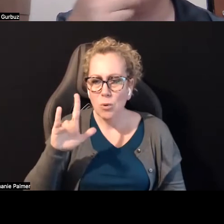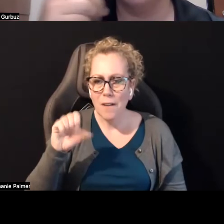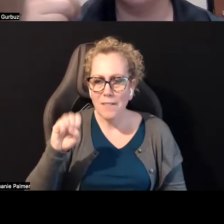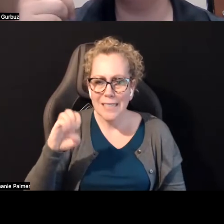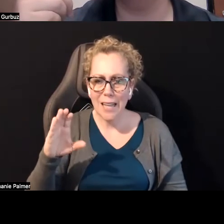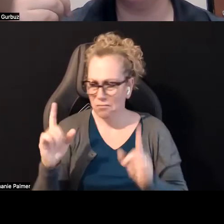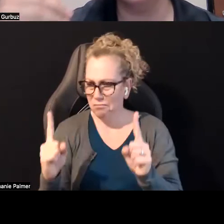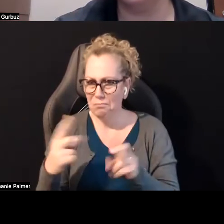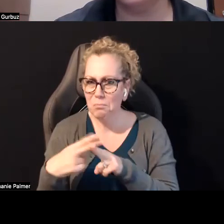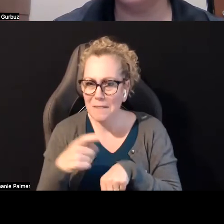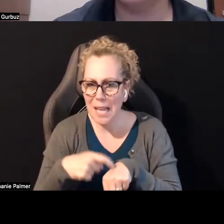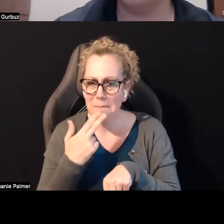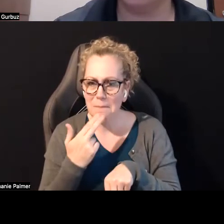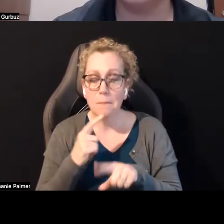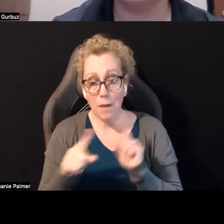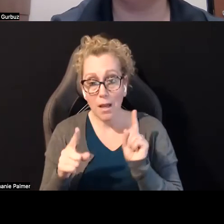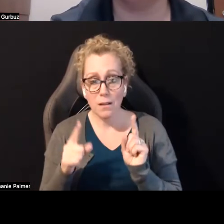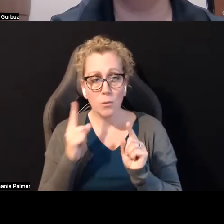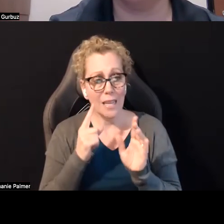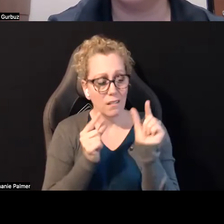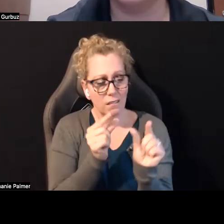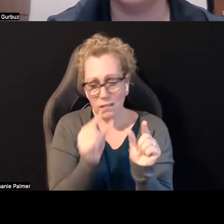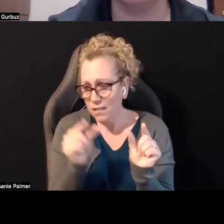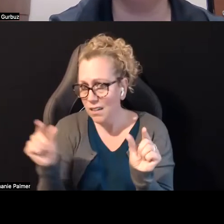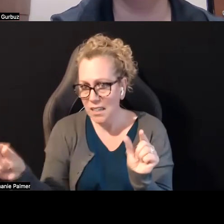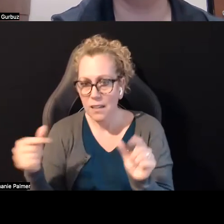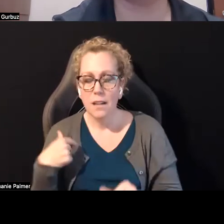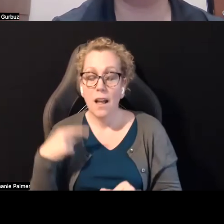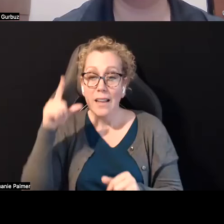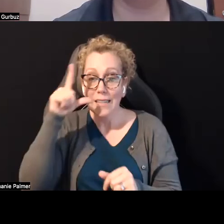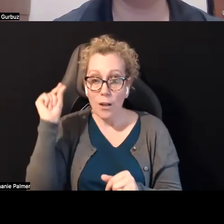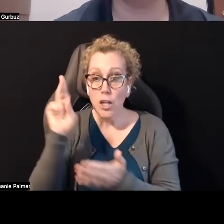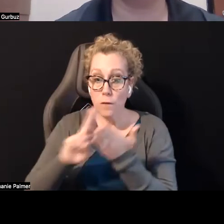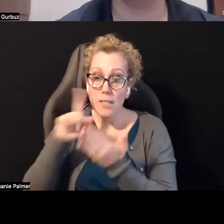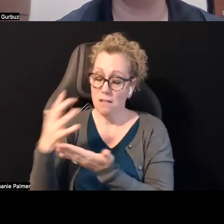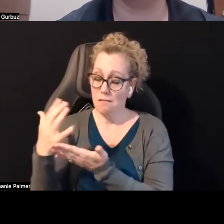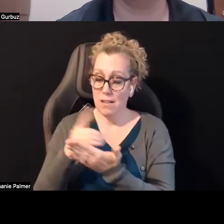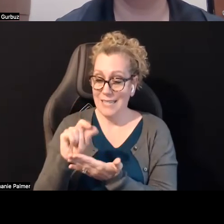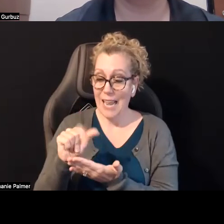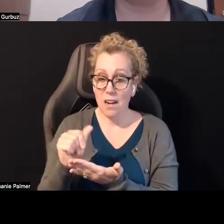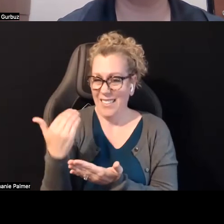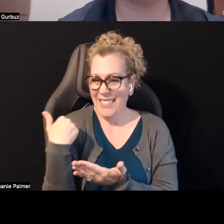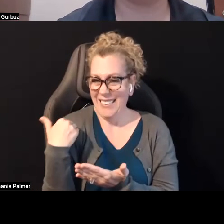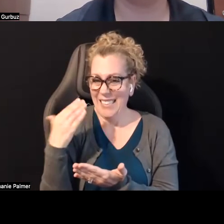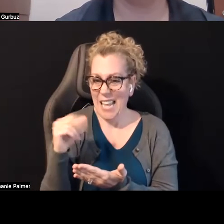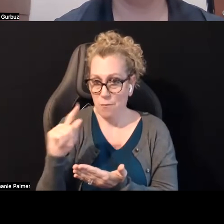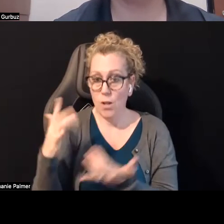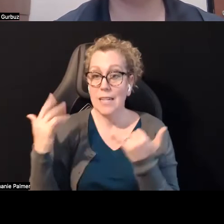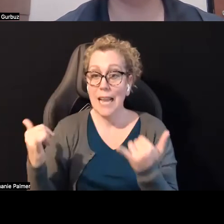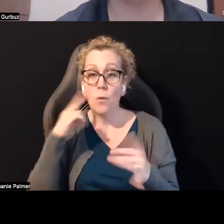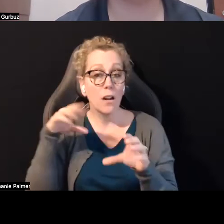snapshot. In the data that we collected at Gallaudet University in April, we've expanded this to include the